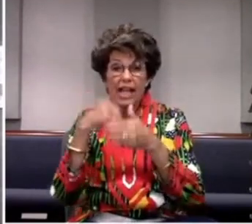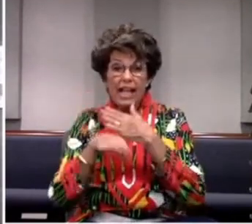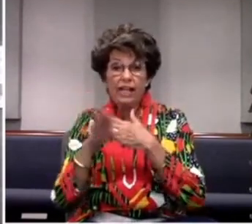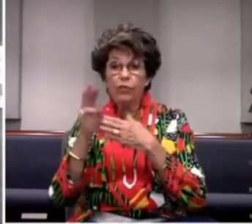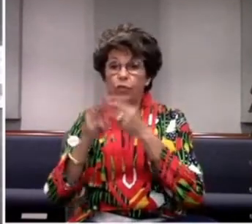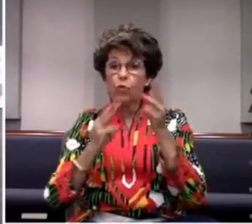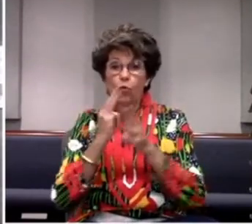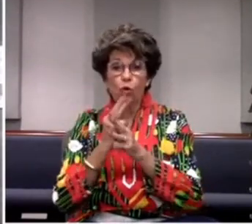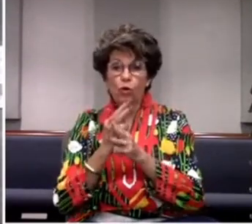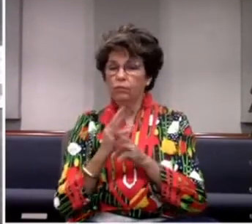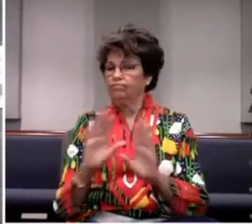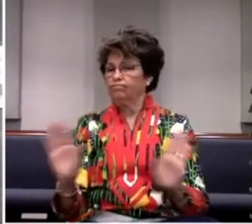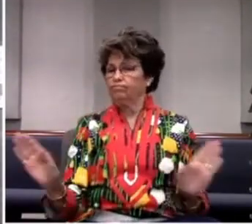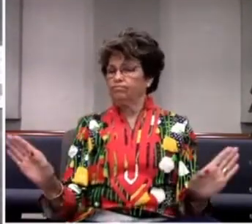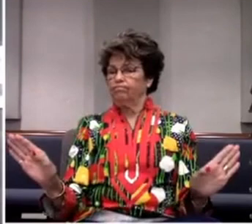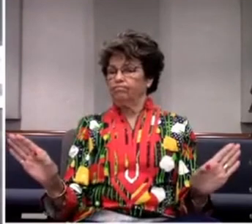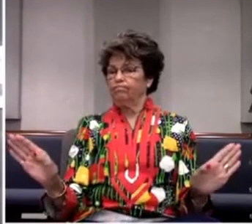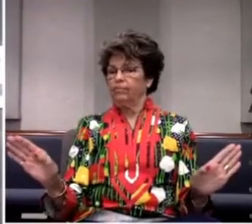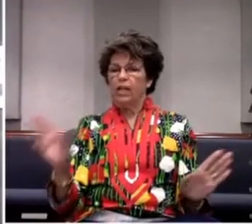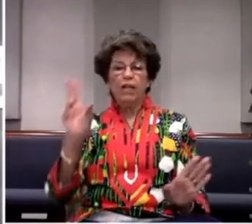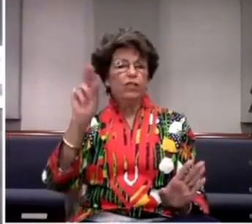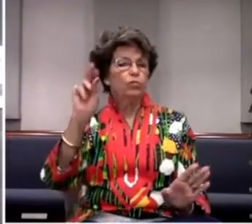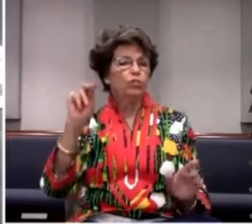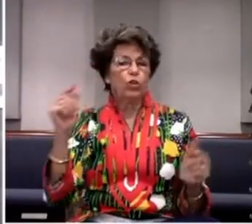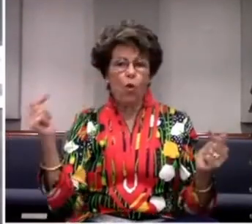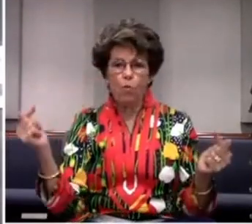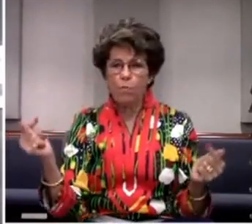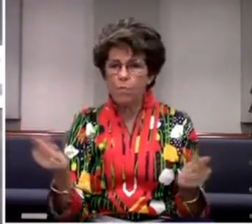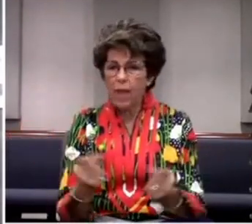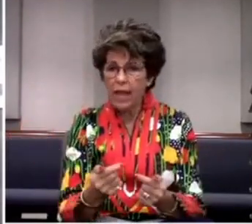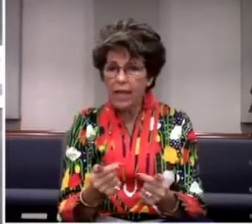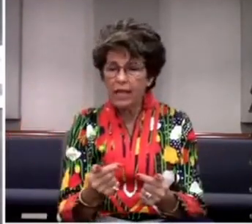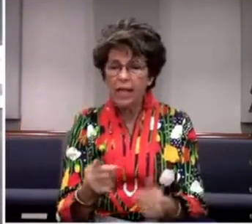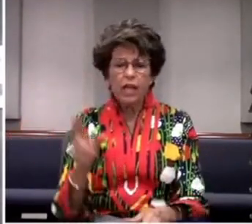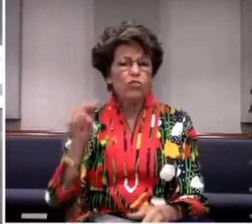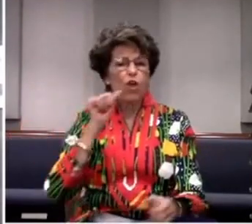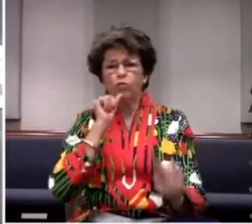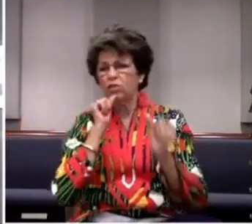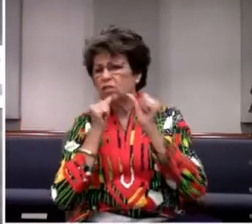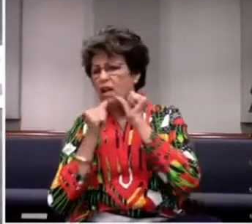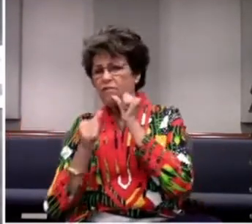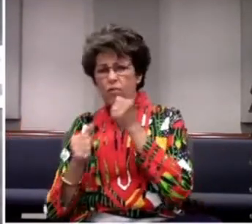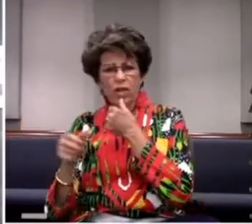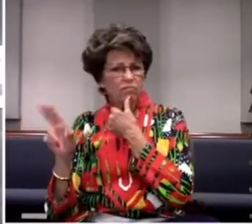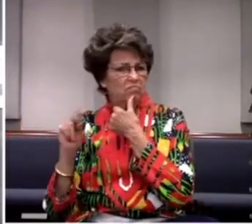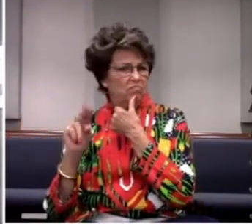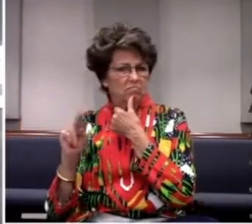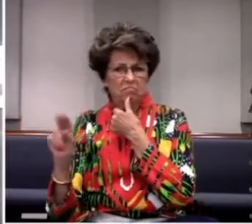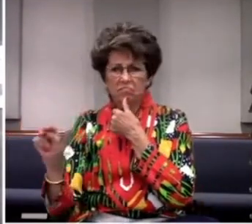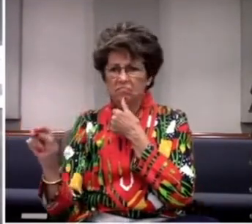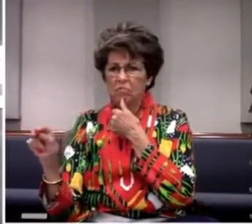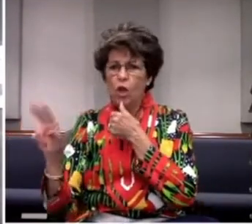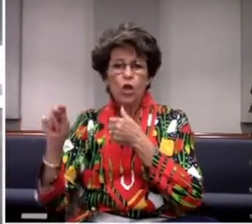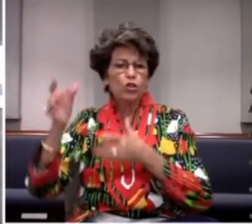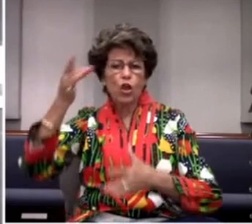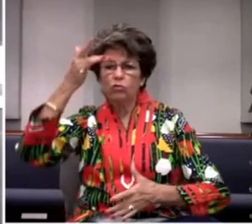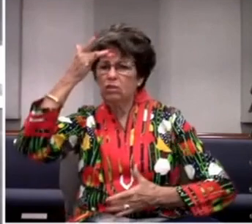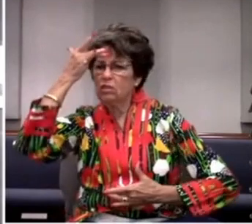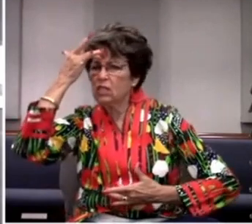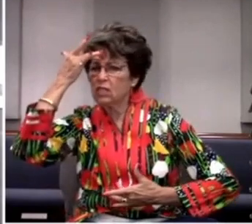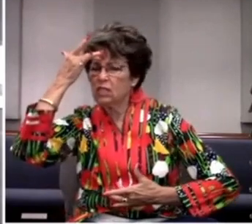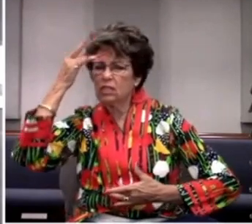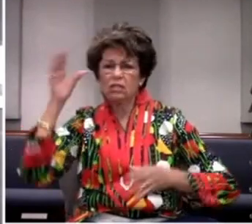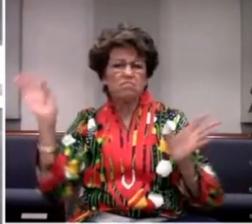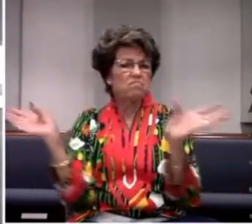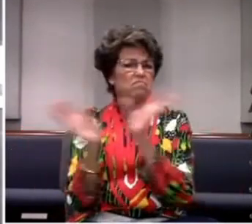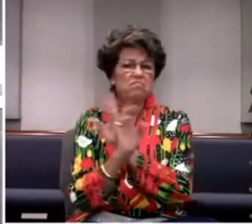order. There was no pain. There was no suffering. There was no disease.